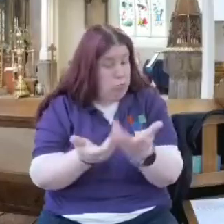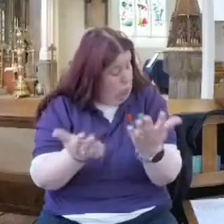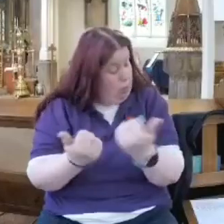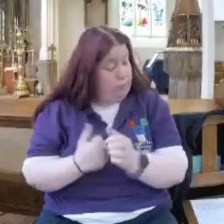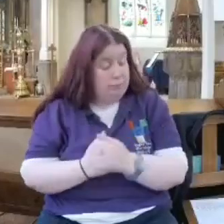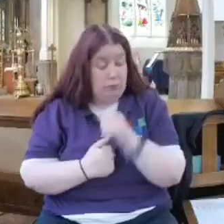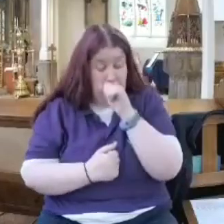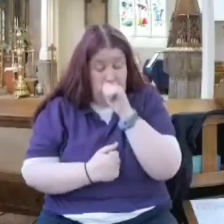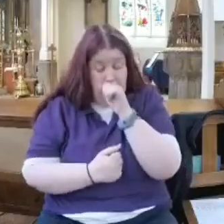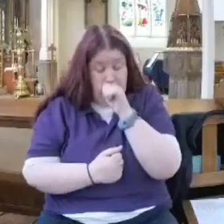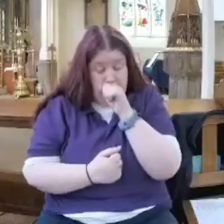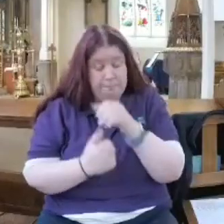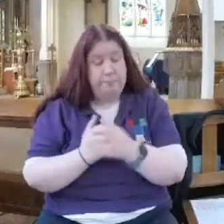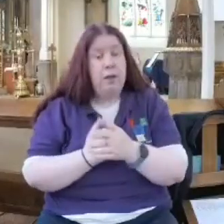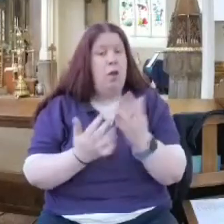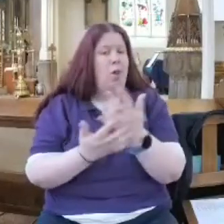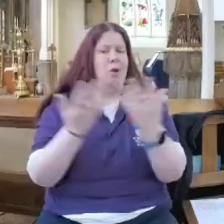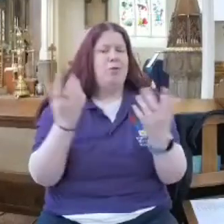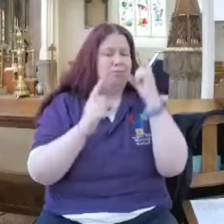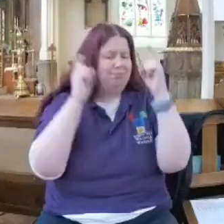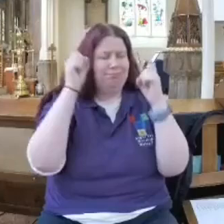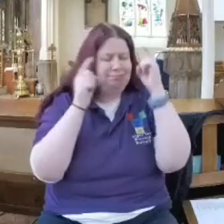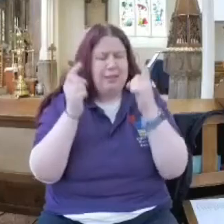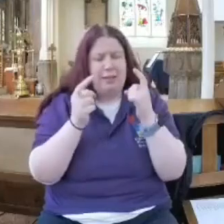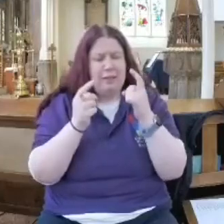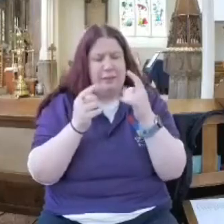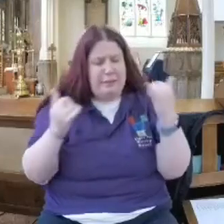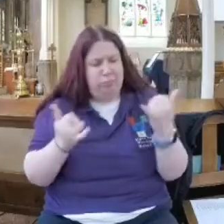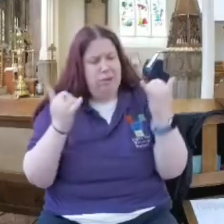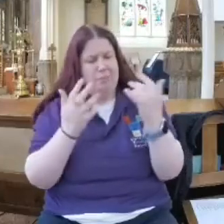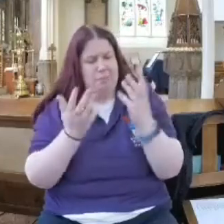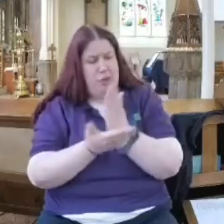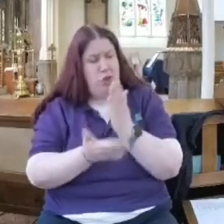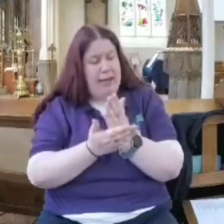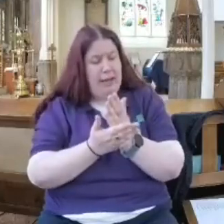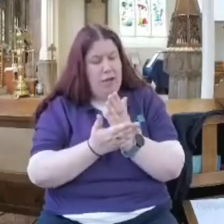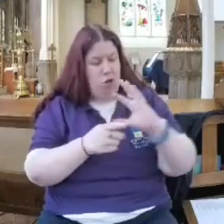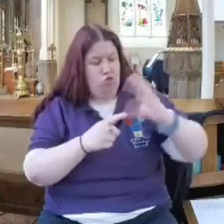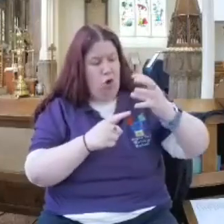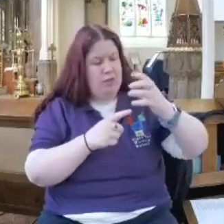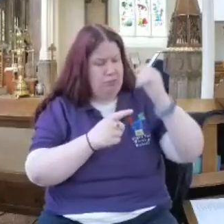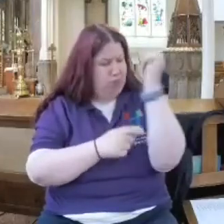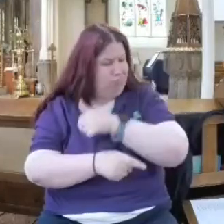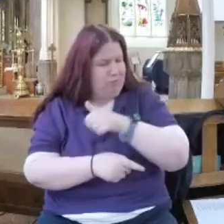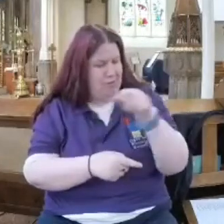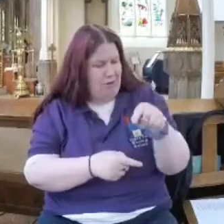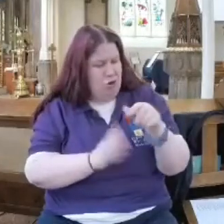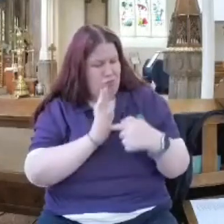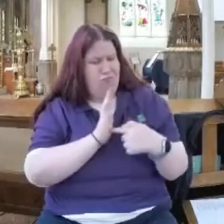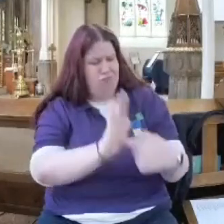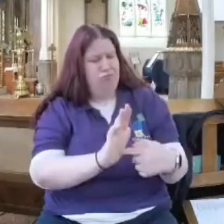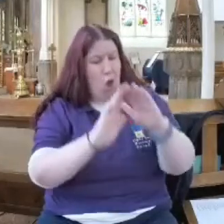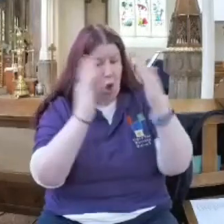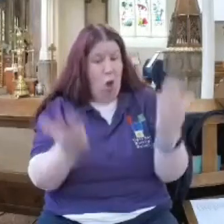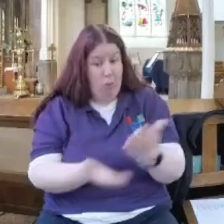These ideas were supported by several branches of science, most particularly geology, which showed that the Earth was many millions of years old.